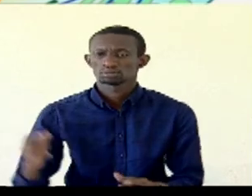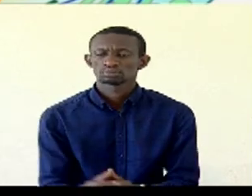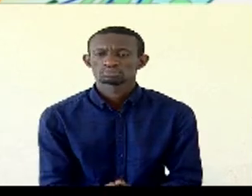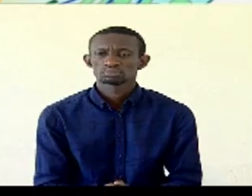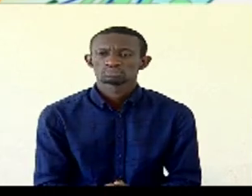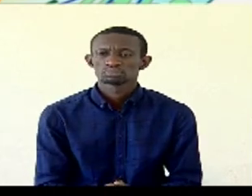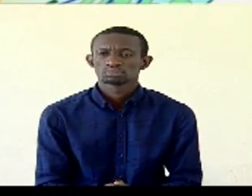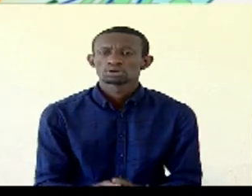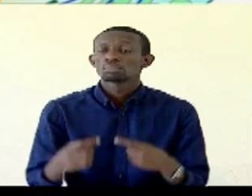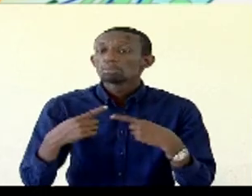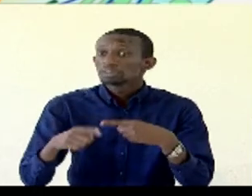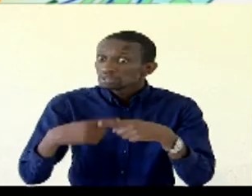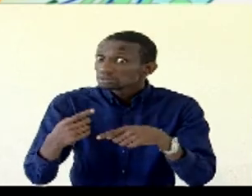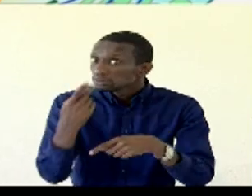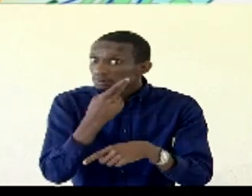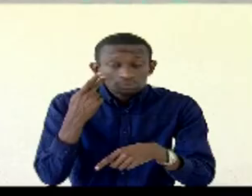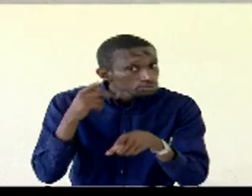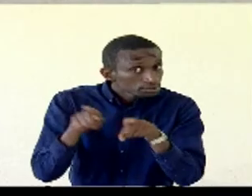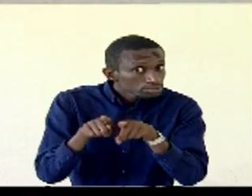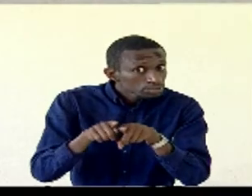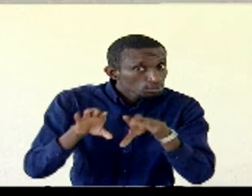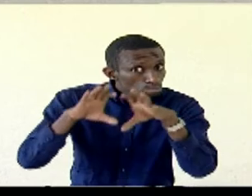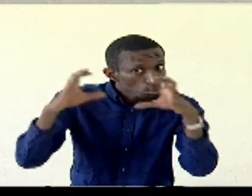But how? It's still one cell.